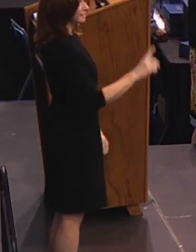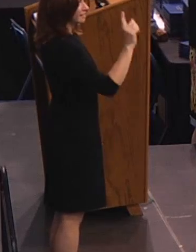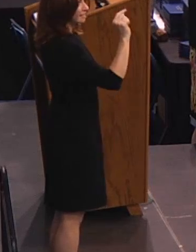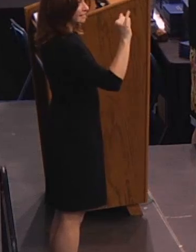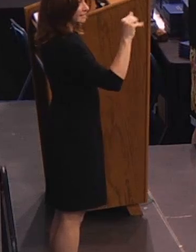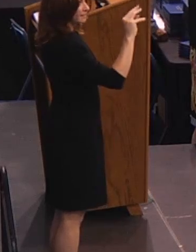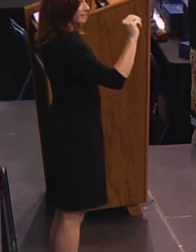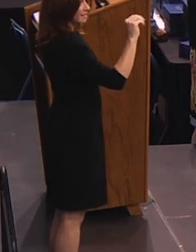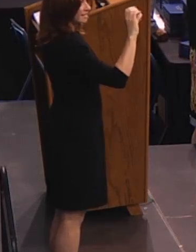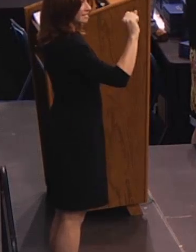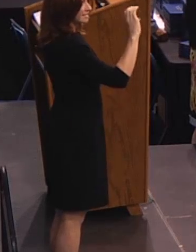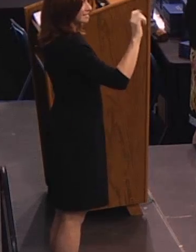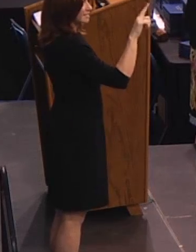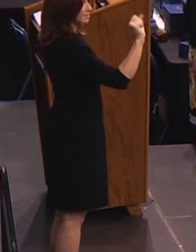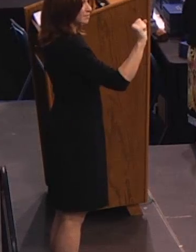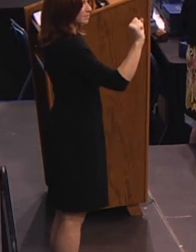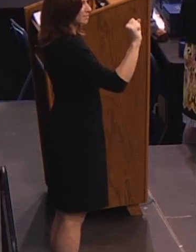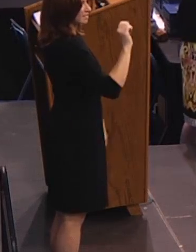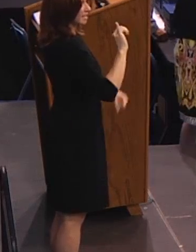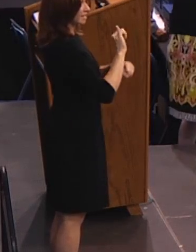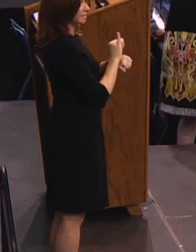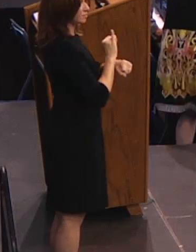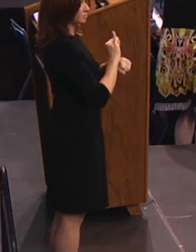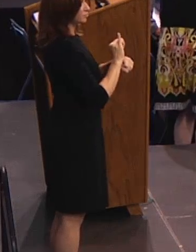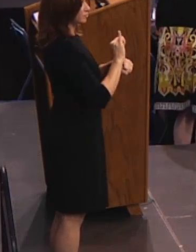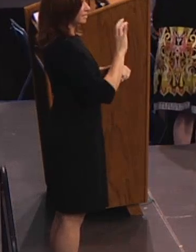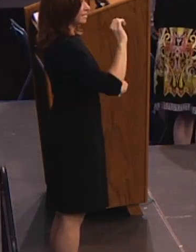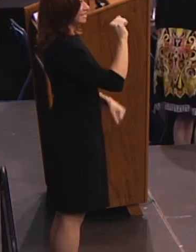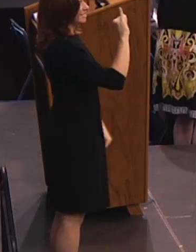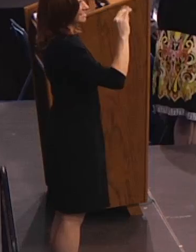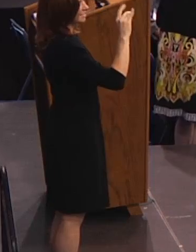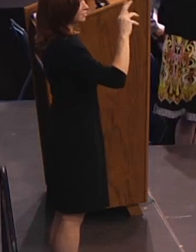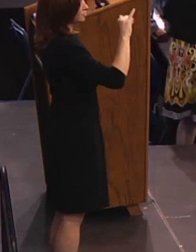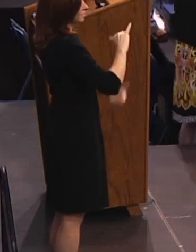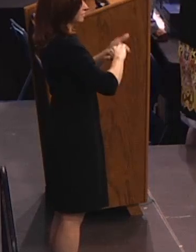Timothy Richard Seals, Industrial Maintenance, Mechanical.